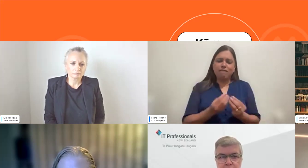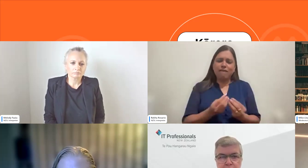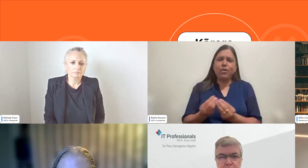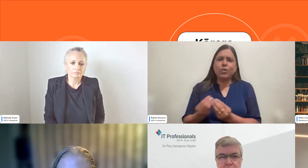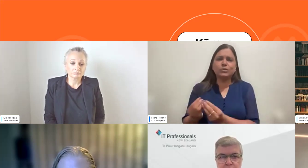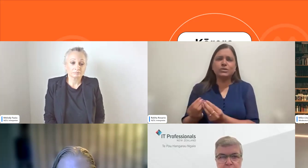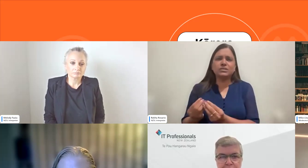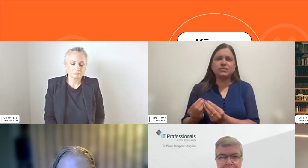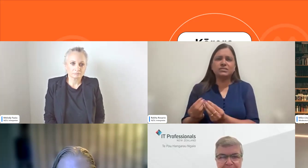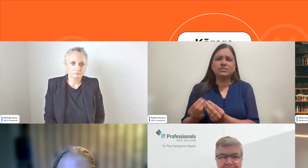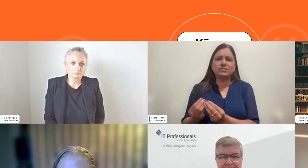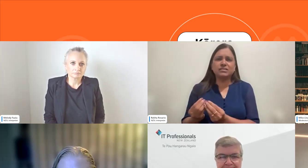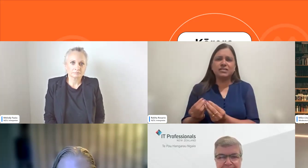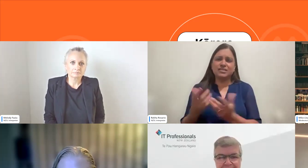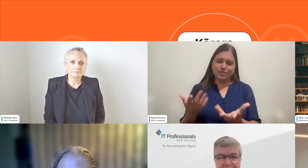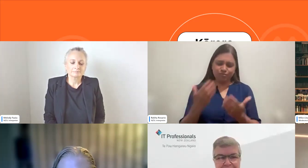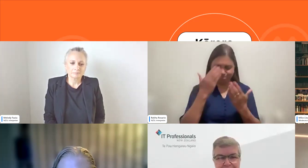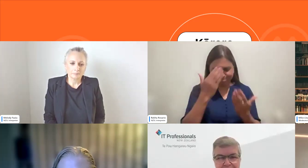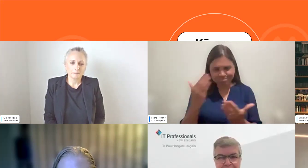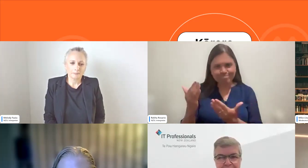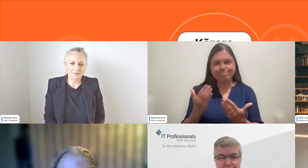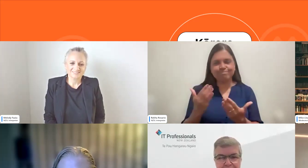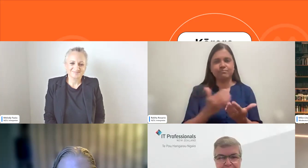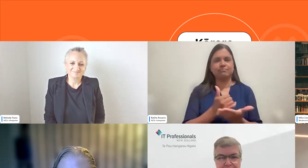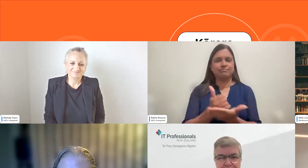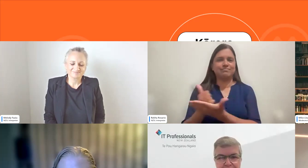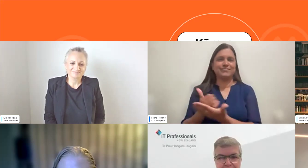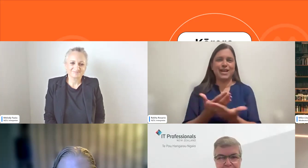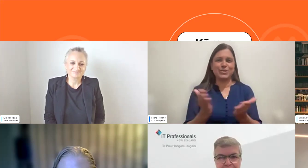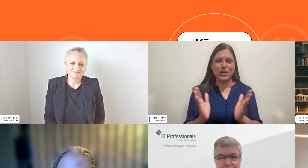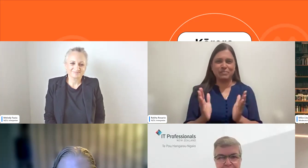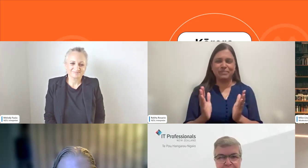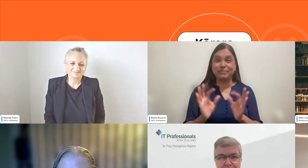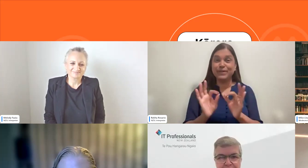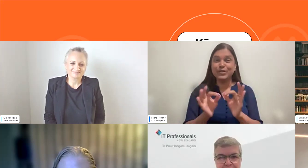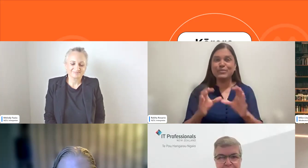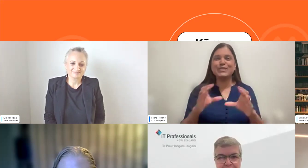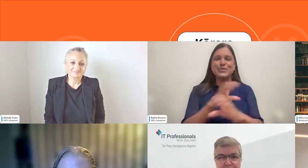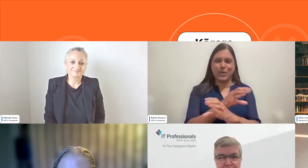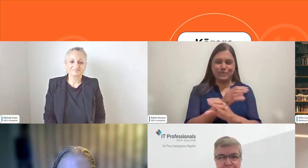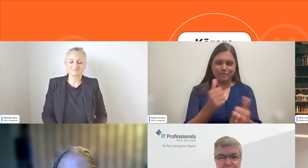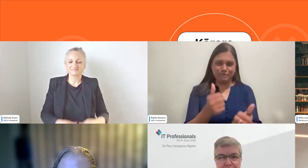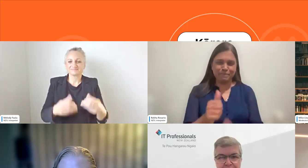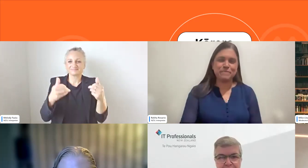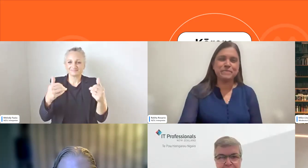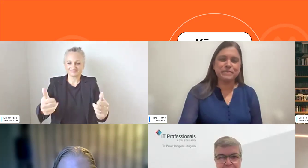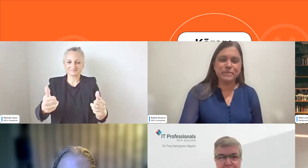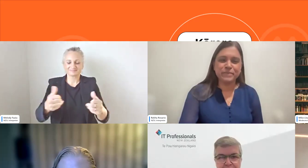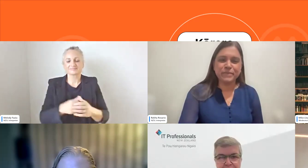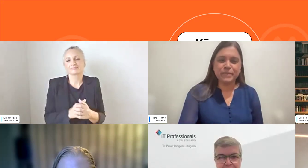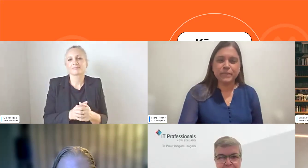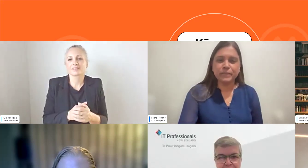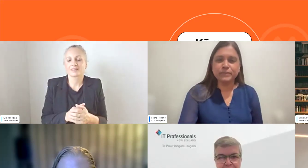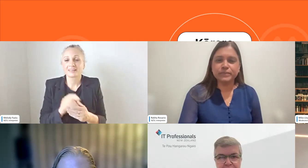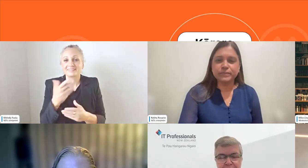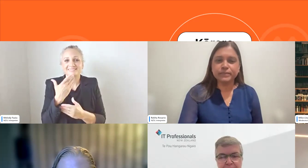Nō reira, tēnā koutou katoa. Thanks, Dan. That's awesome. It goes, like you say, it goes into that whole idea of, like, as